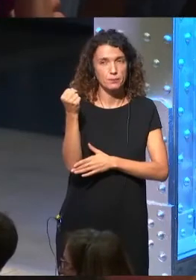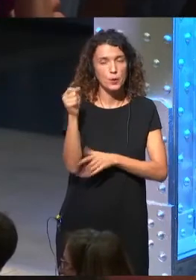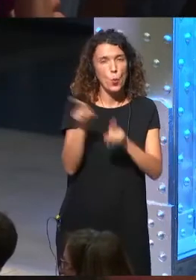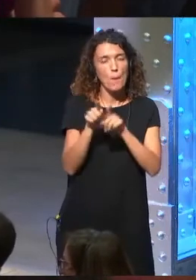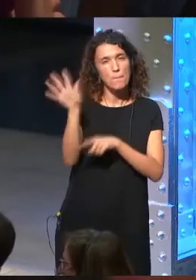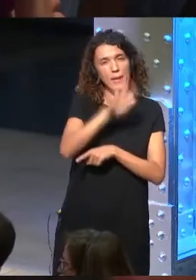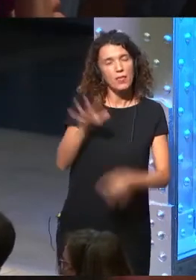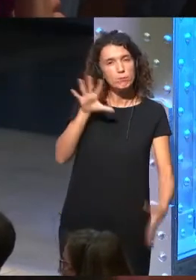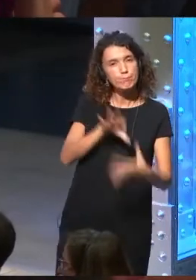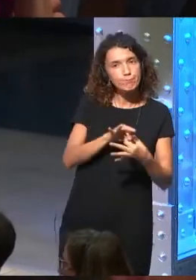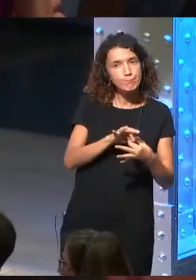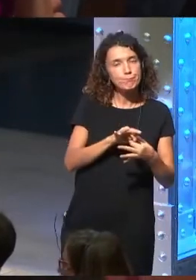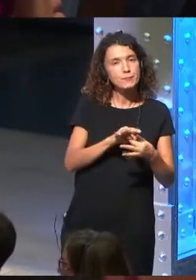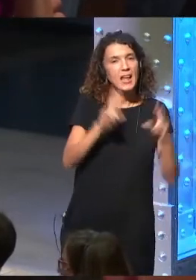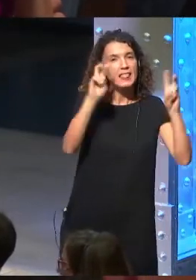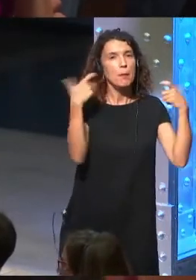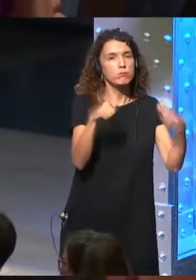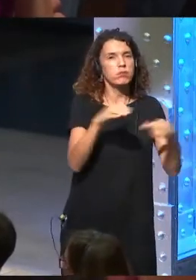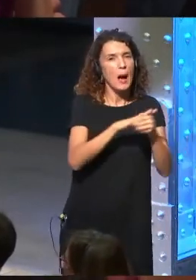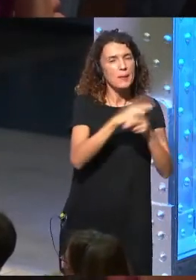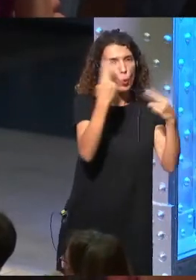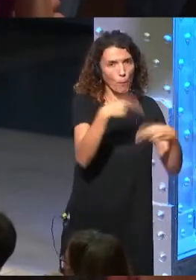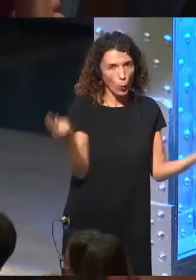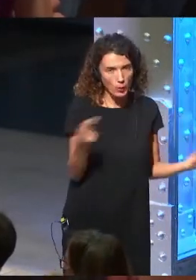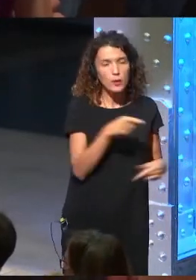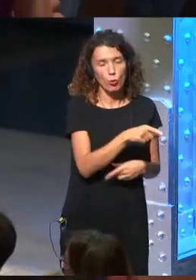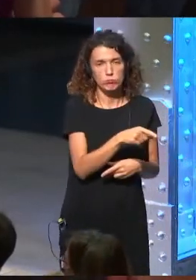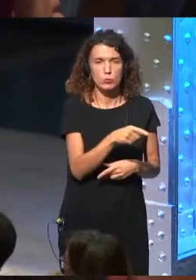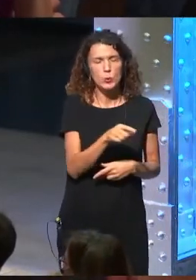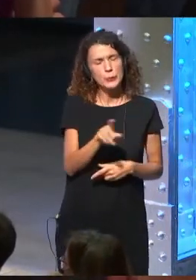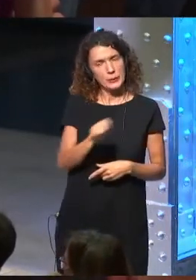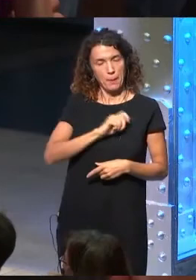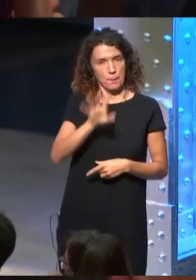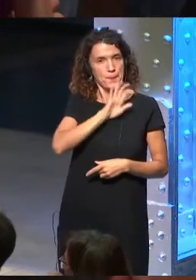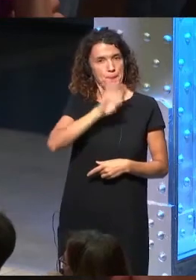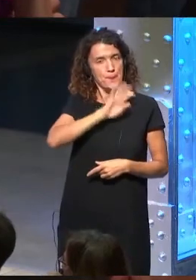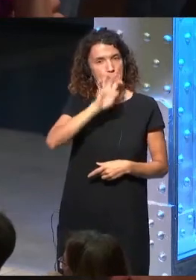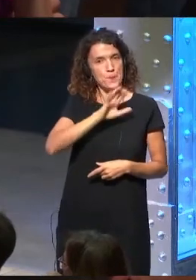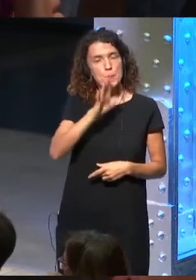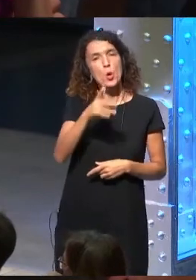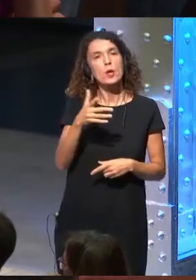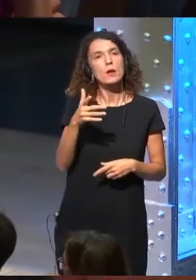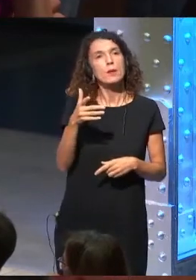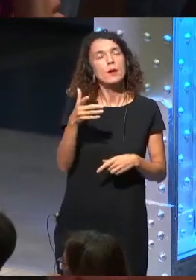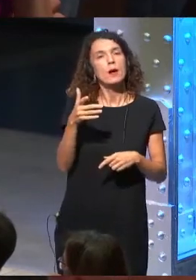all the time. And I'm curious to know why you do not deal with power in the private